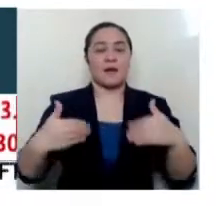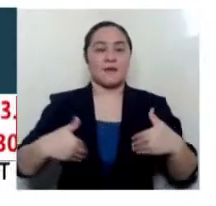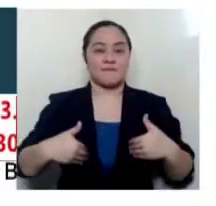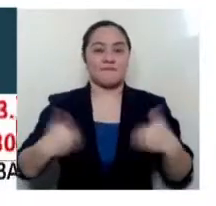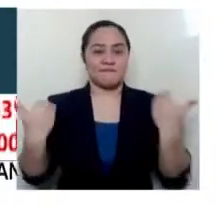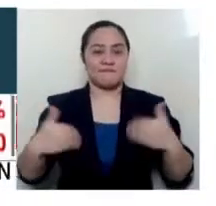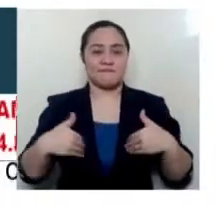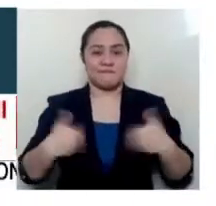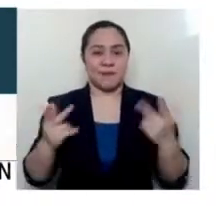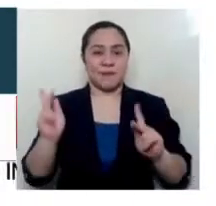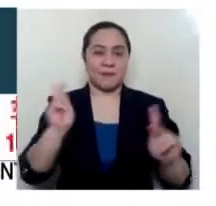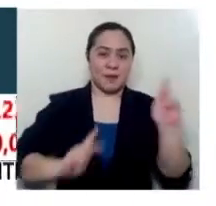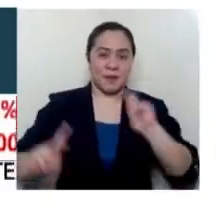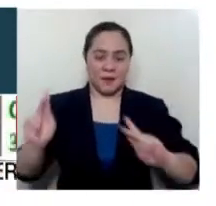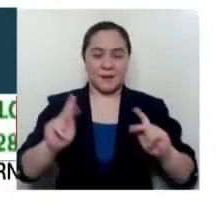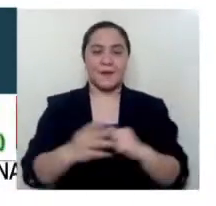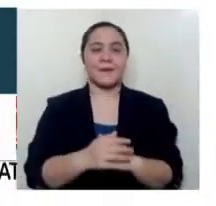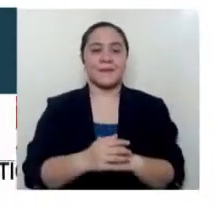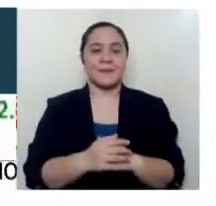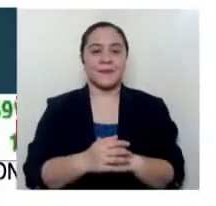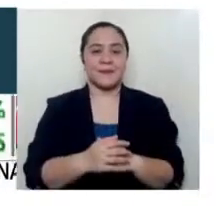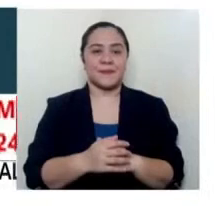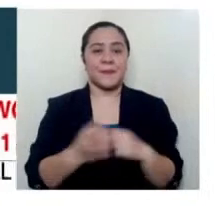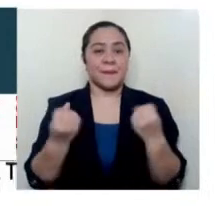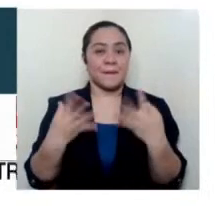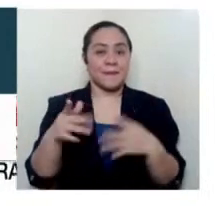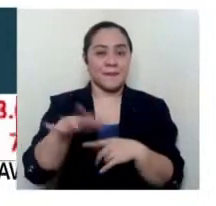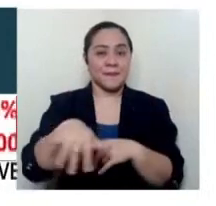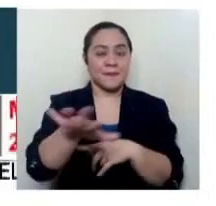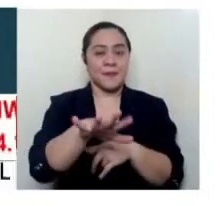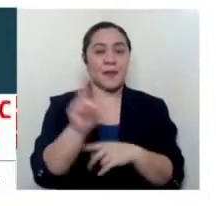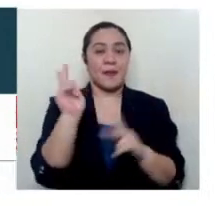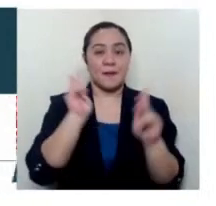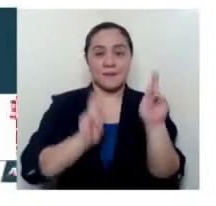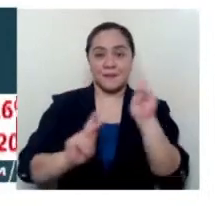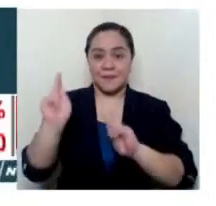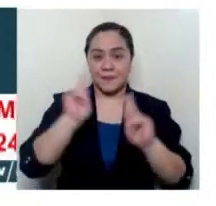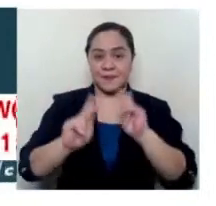And therefore, many of the people